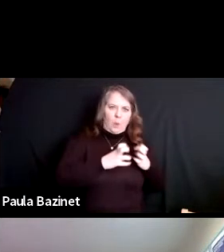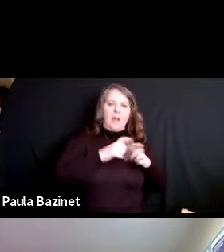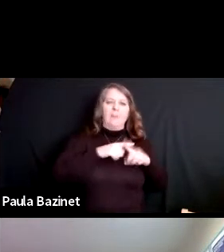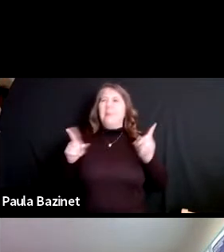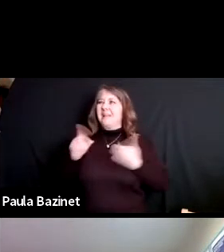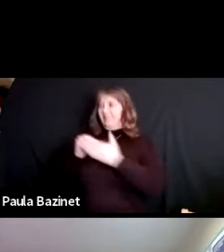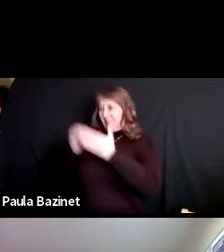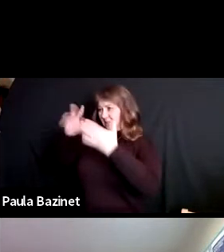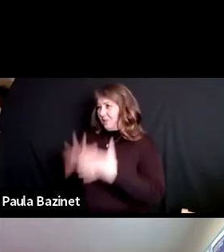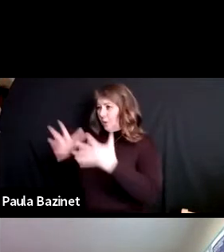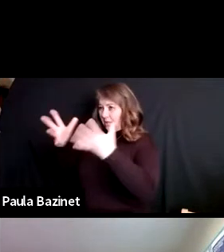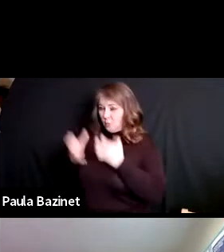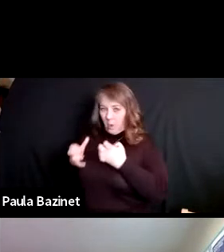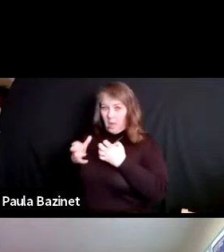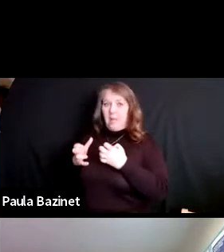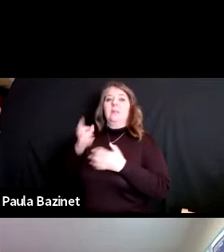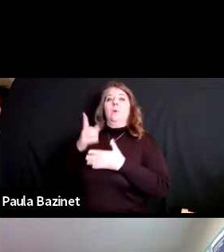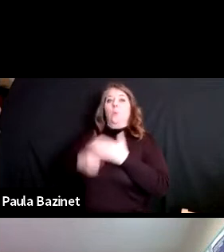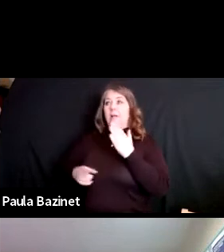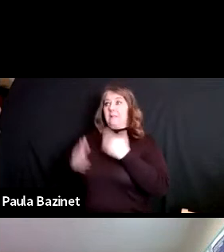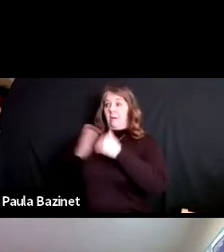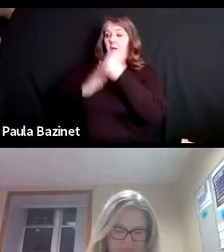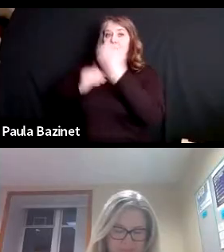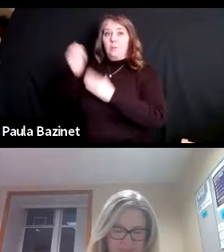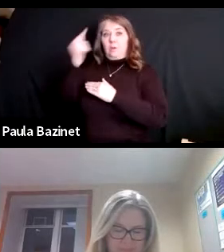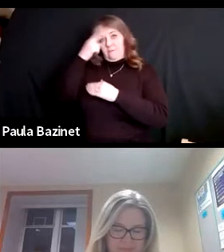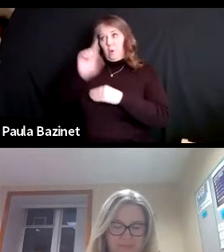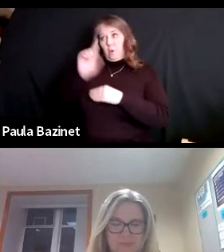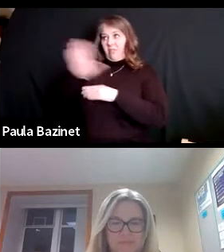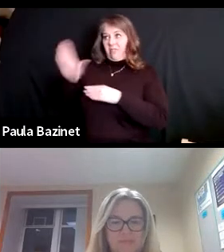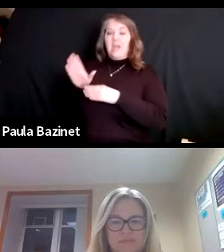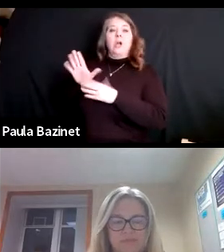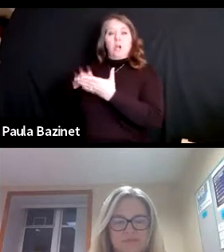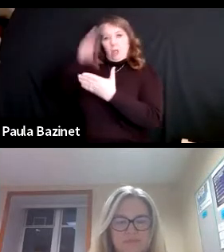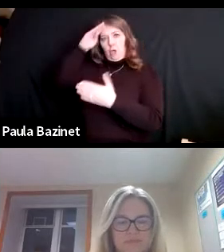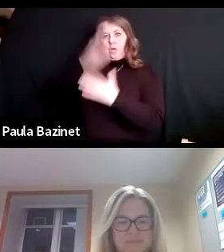for them and their learning environment. So I think that's what's going to determine a lot of it.